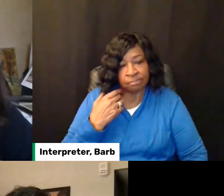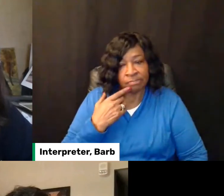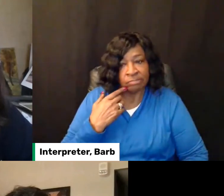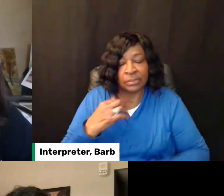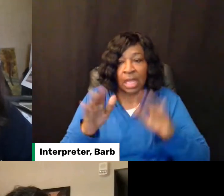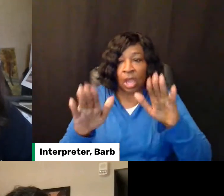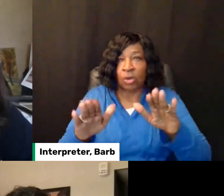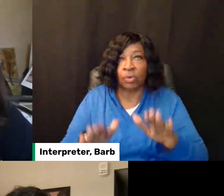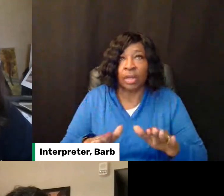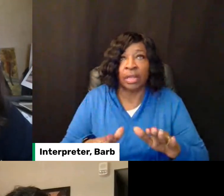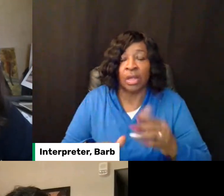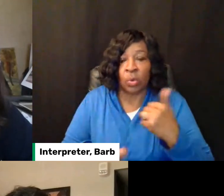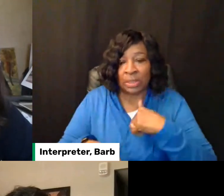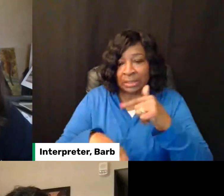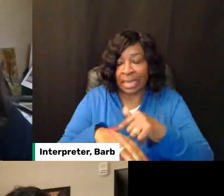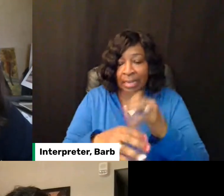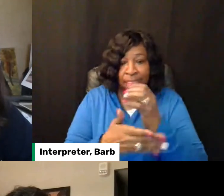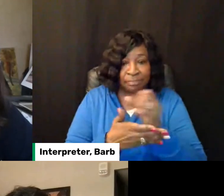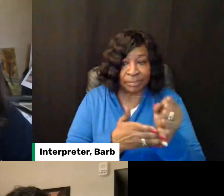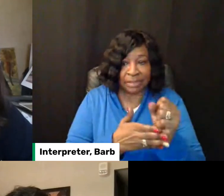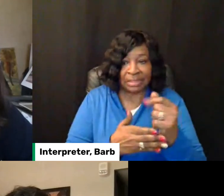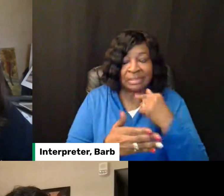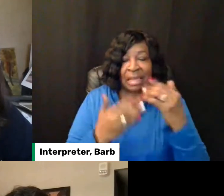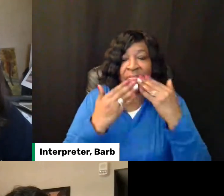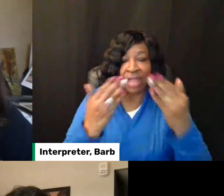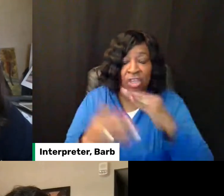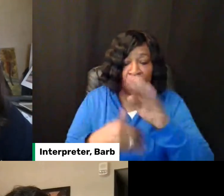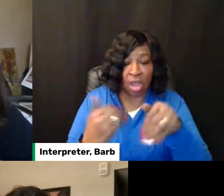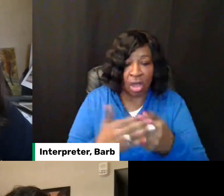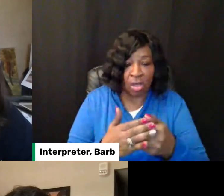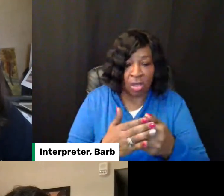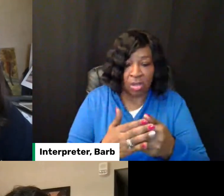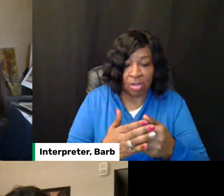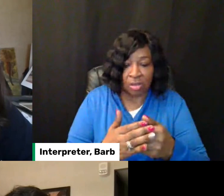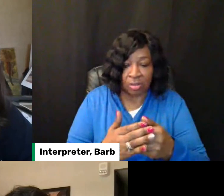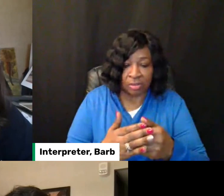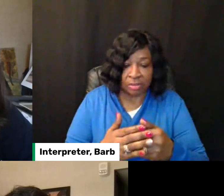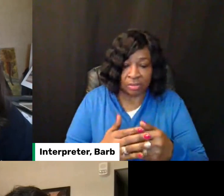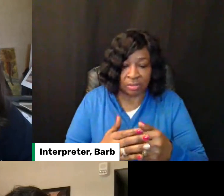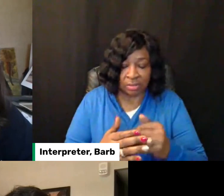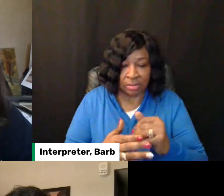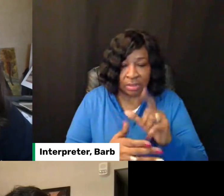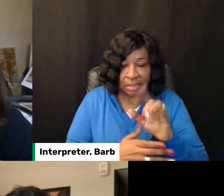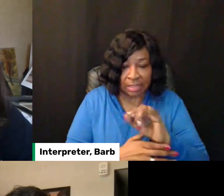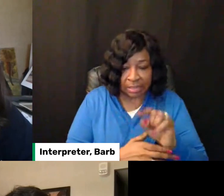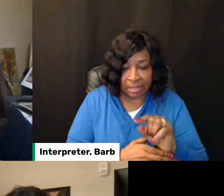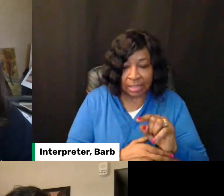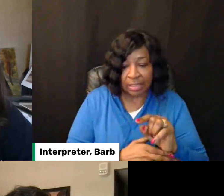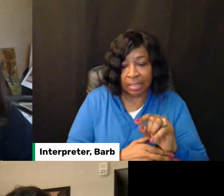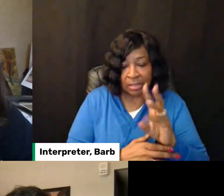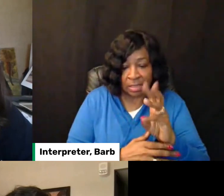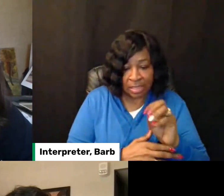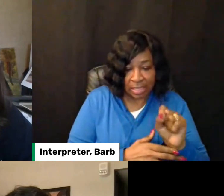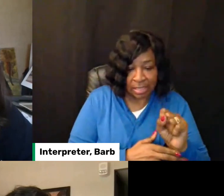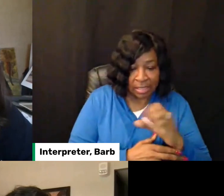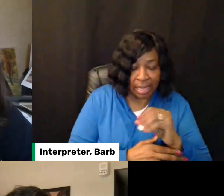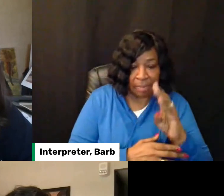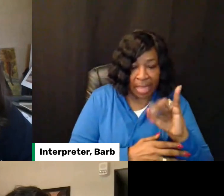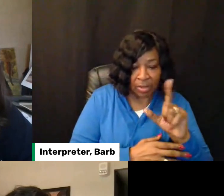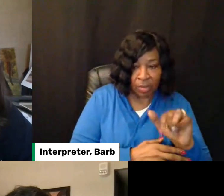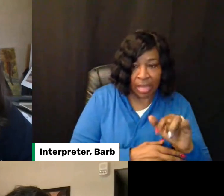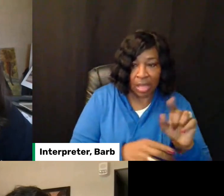Great. Well, we're at time. I wanted to say thank you all for our speakers, Billy, Wes, and Liz. Very appreciative. Also want to